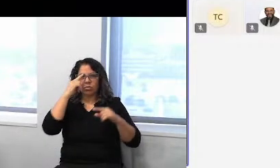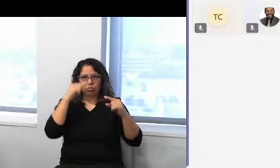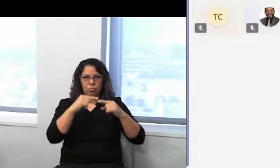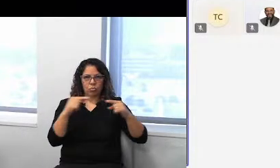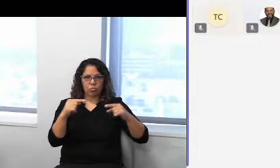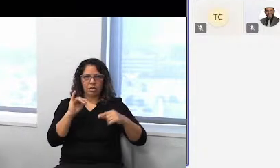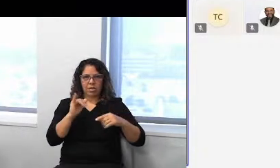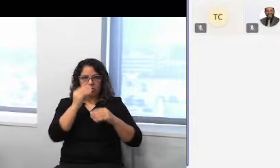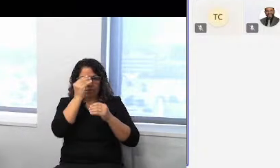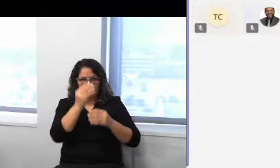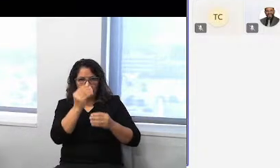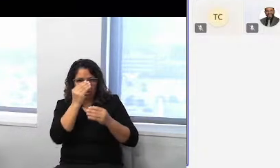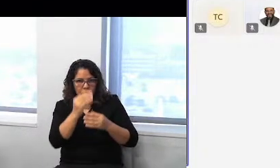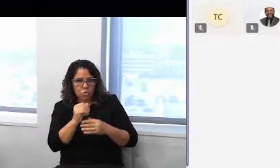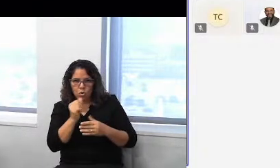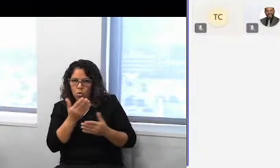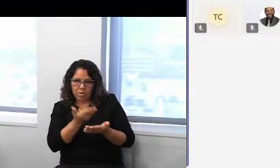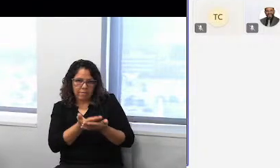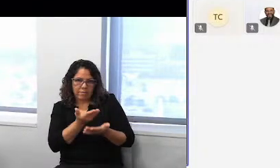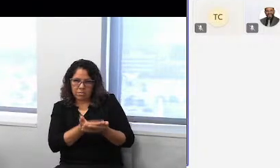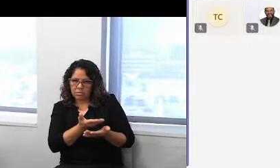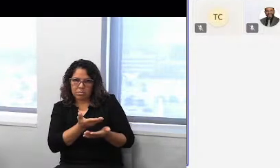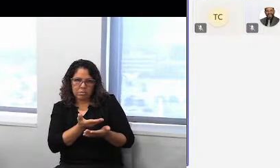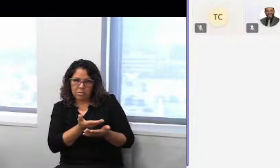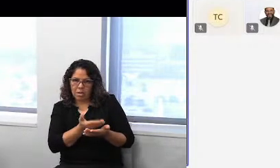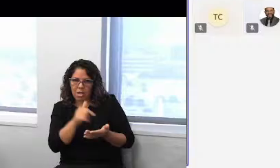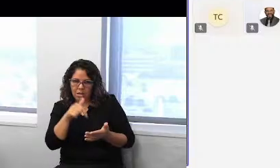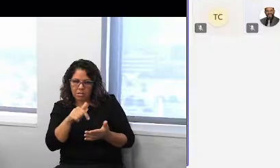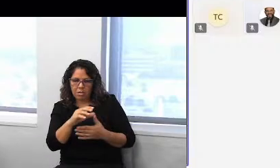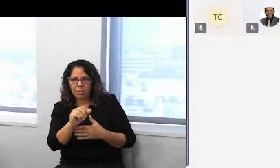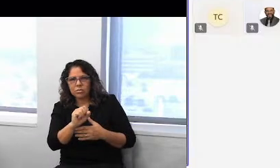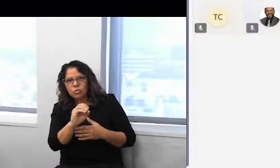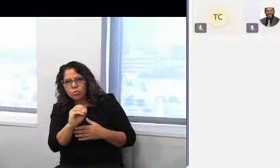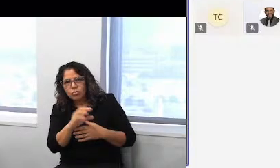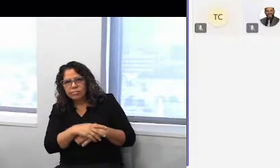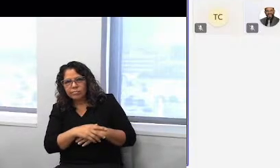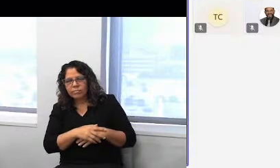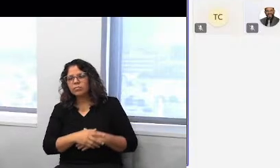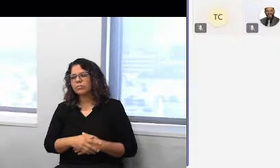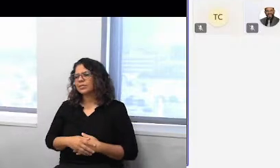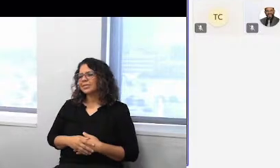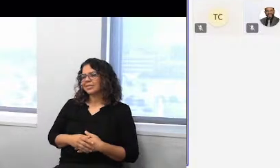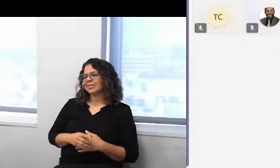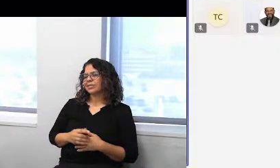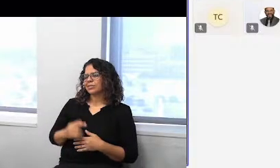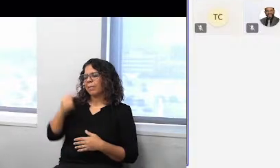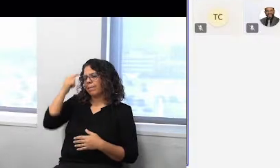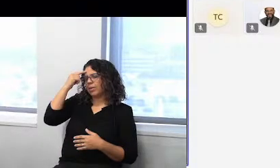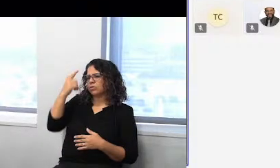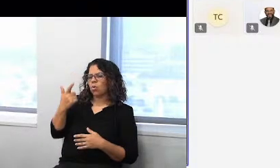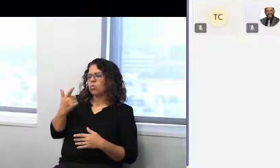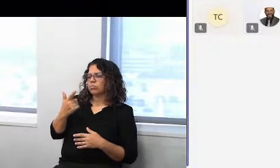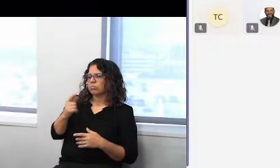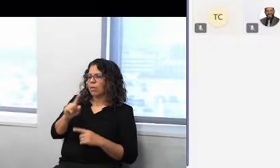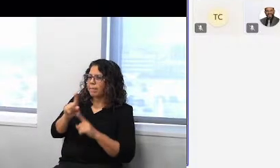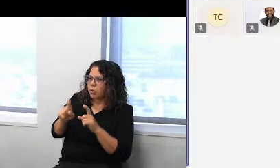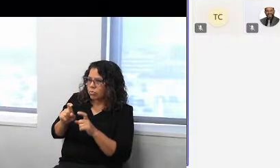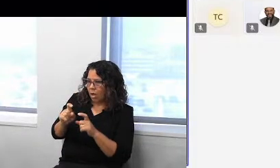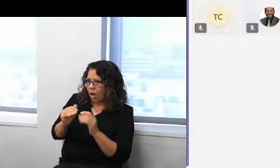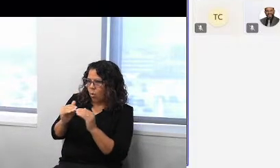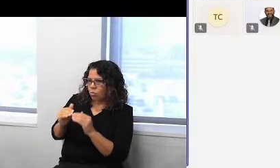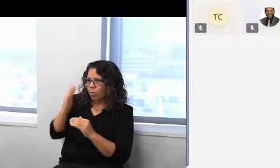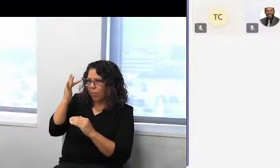case, and argumentative. I think it's fair to ask this question because we're talking about costs of renewal